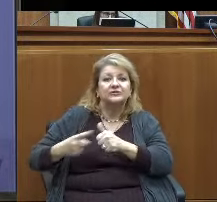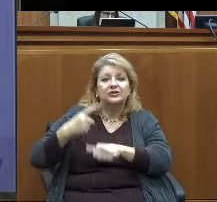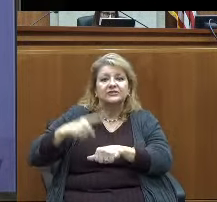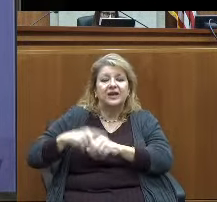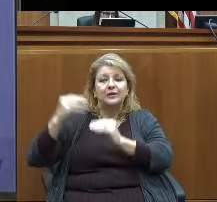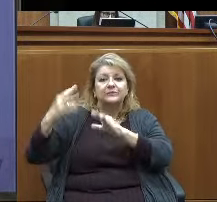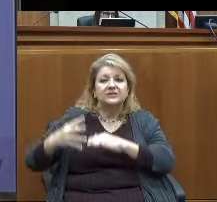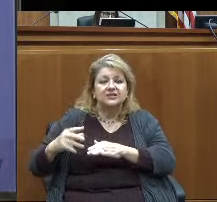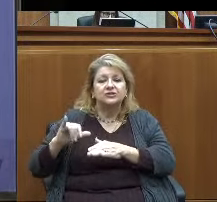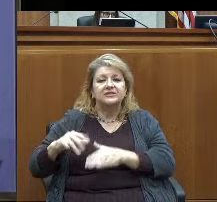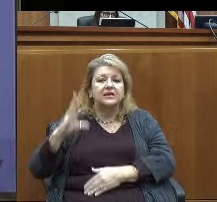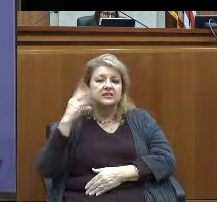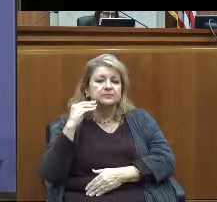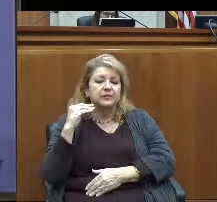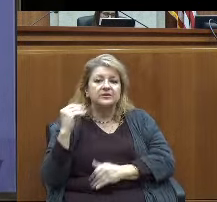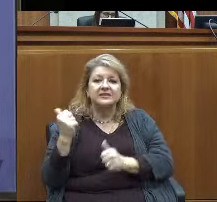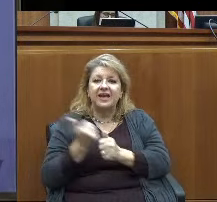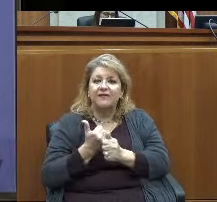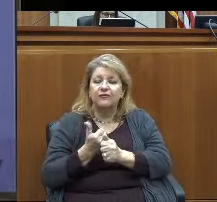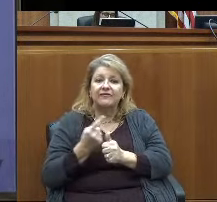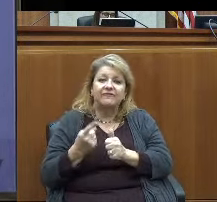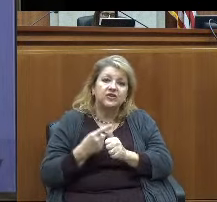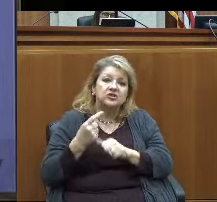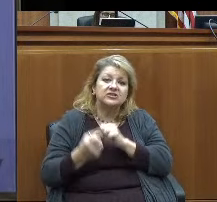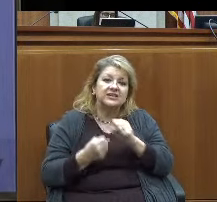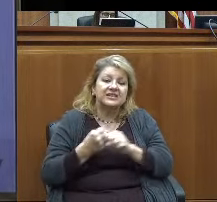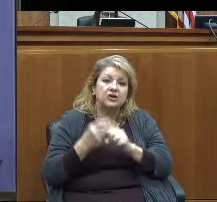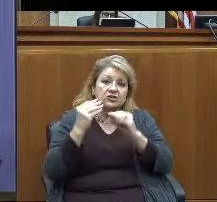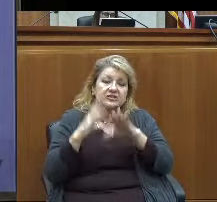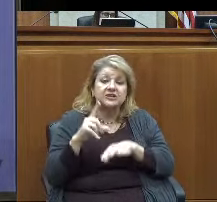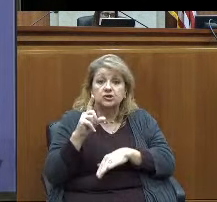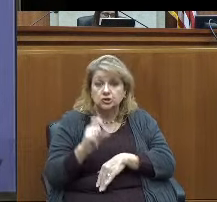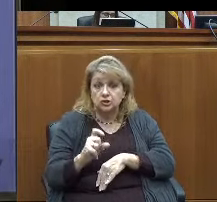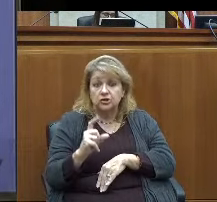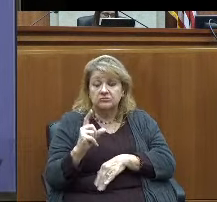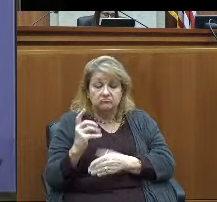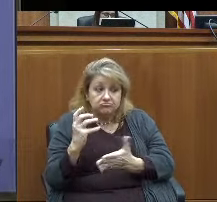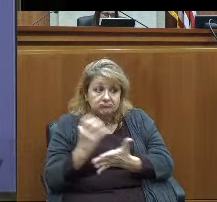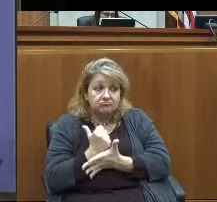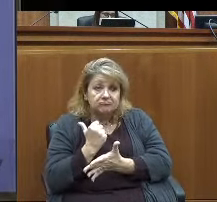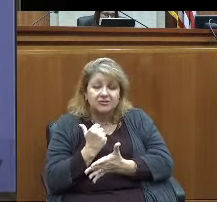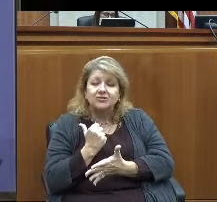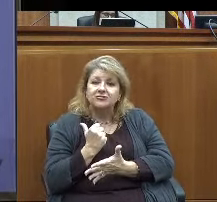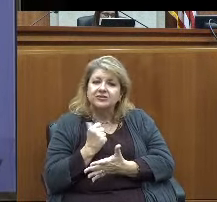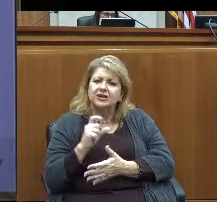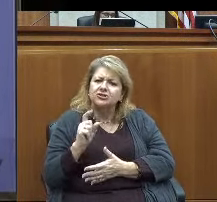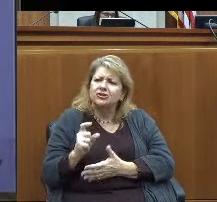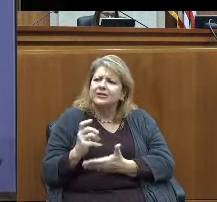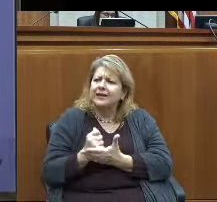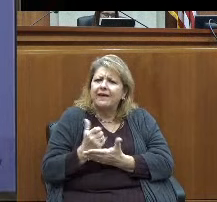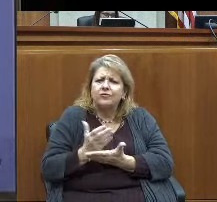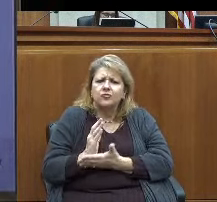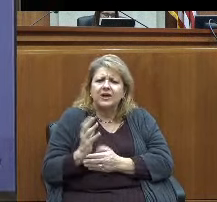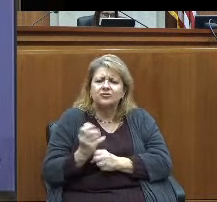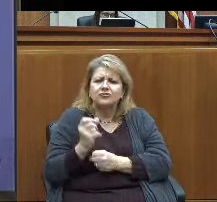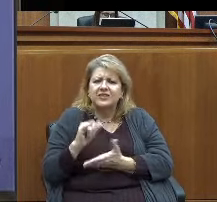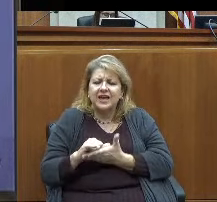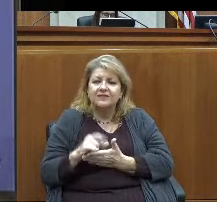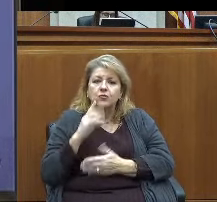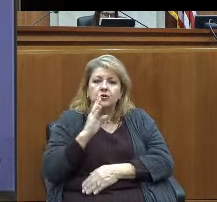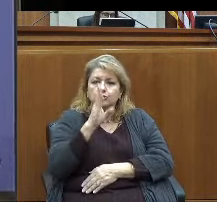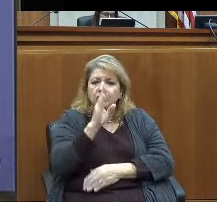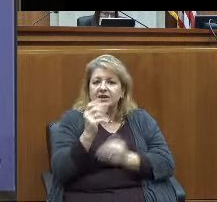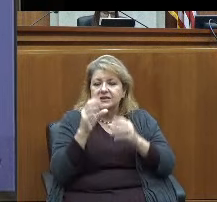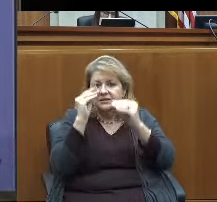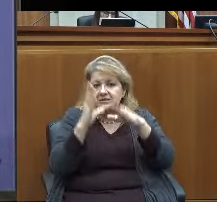teachers. This is the experience that every first-year teacher deserves and needs to be successful in those first few years. And so that includes direct teacher